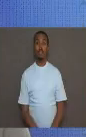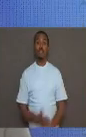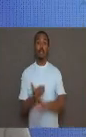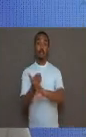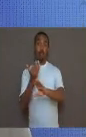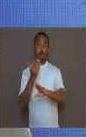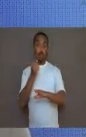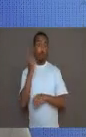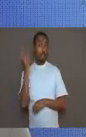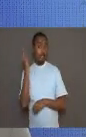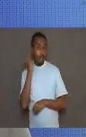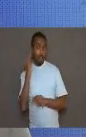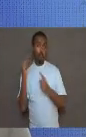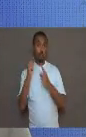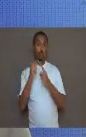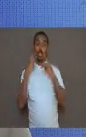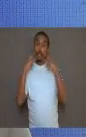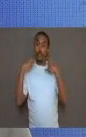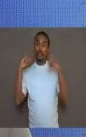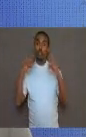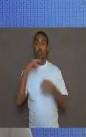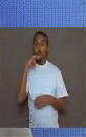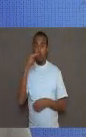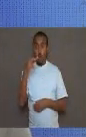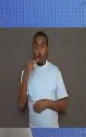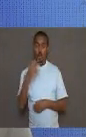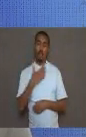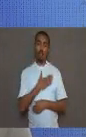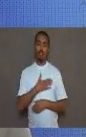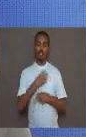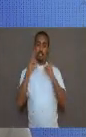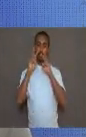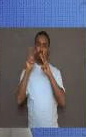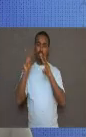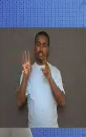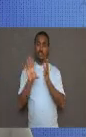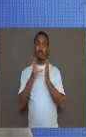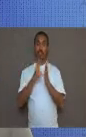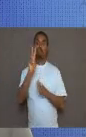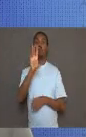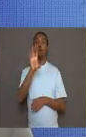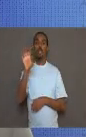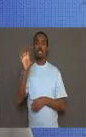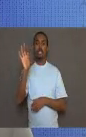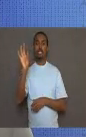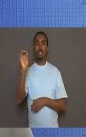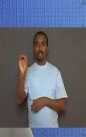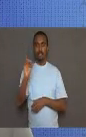Before we listen to the news report, please look at page 290.